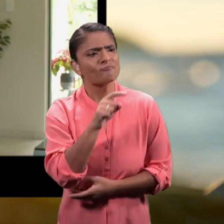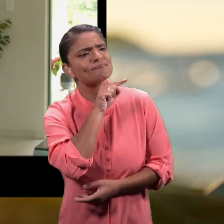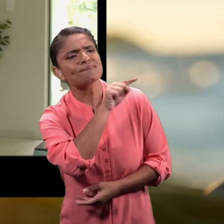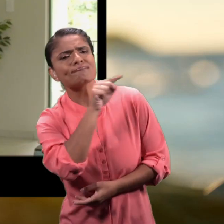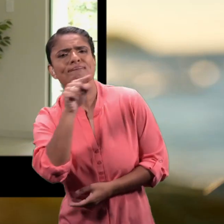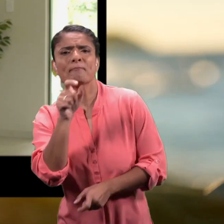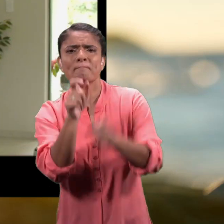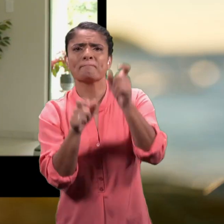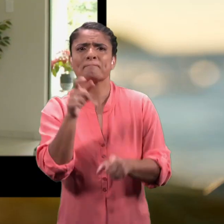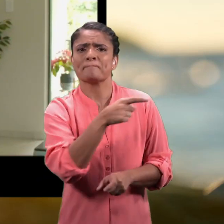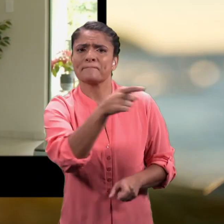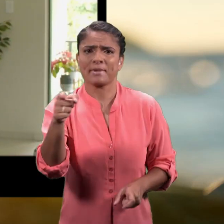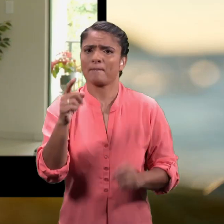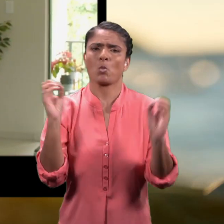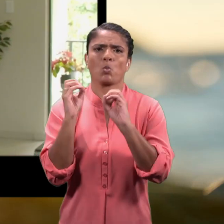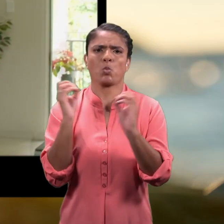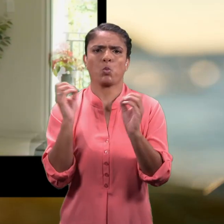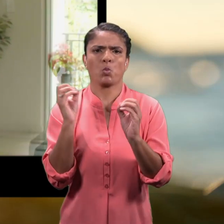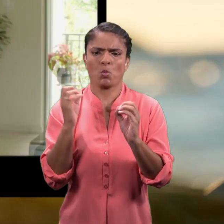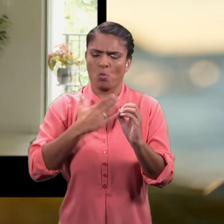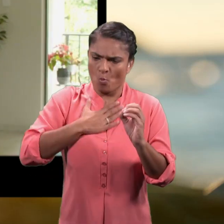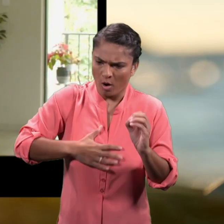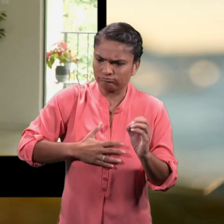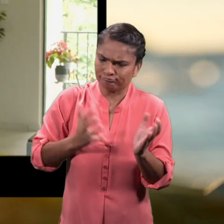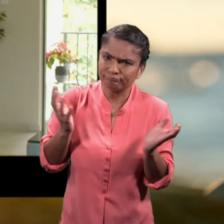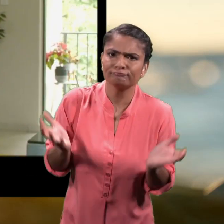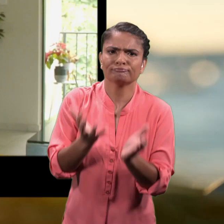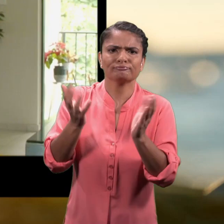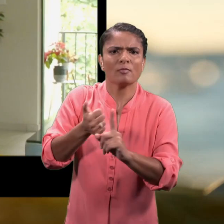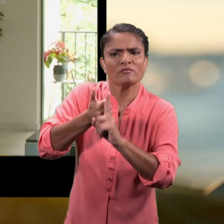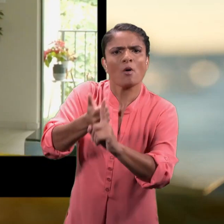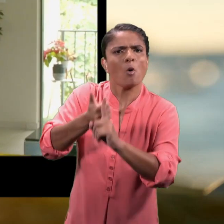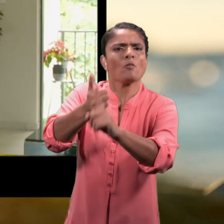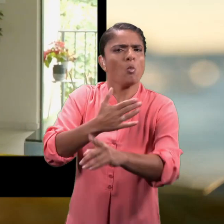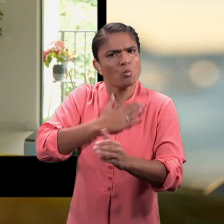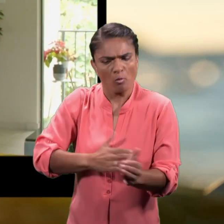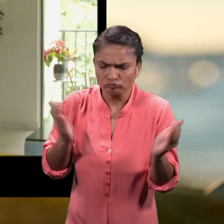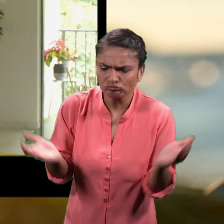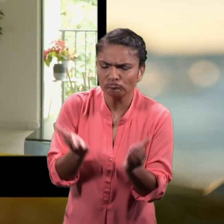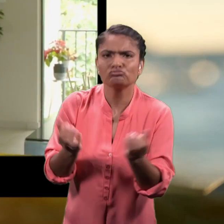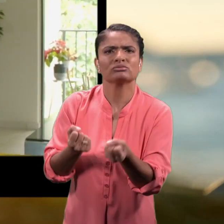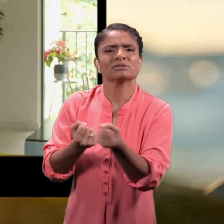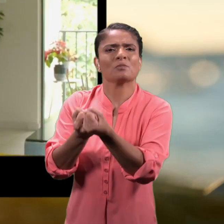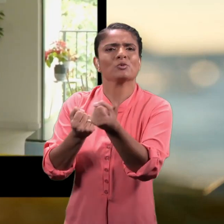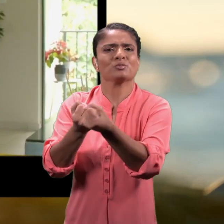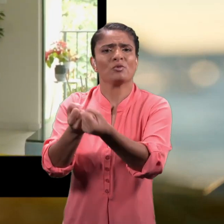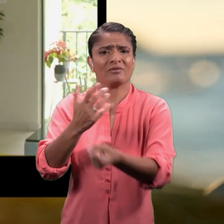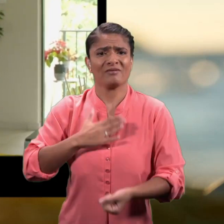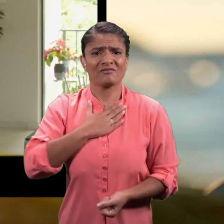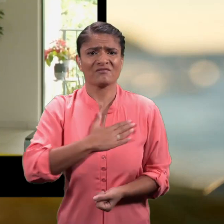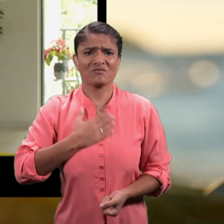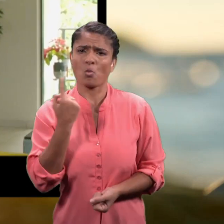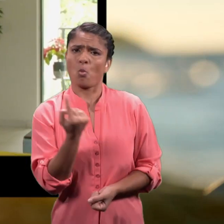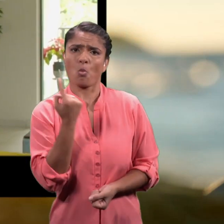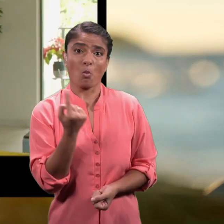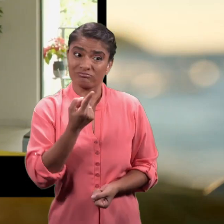many people out there who are willing to who are willing to support you, who are still going